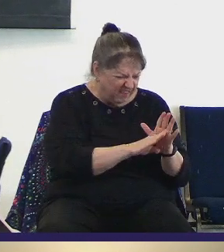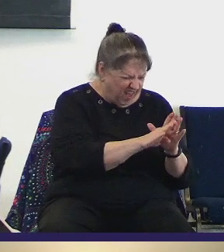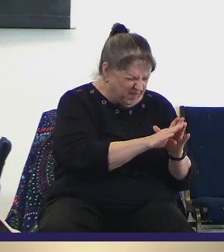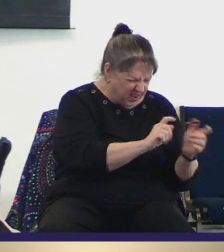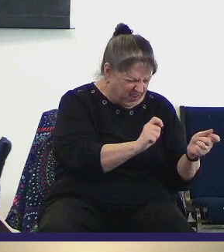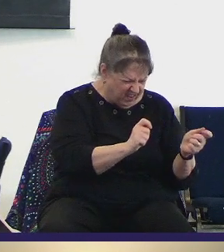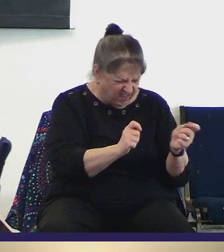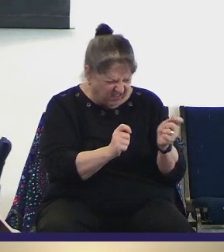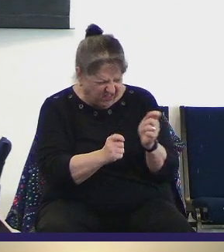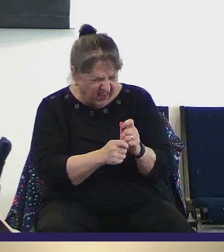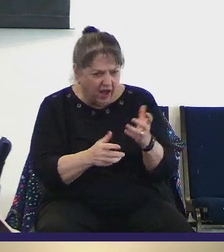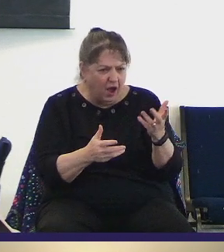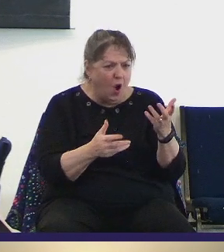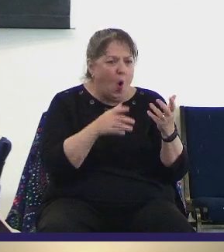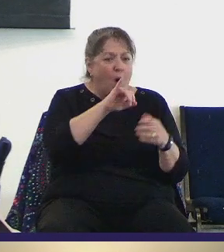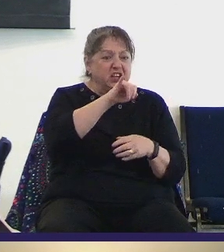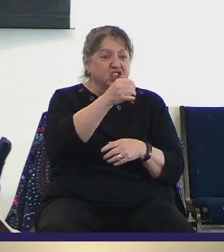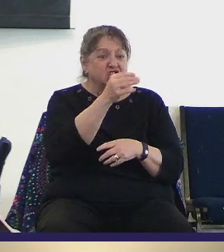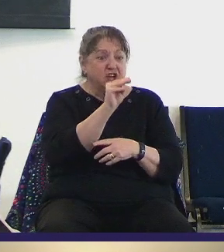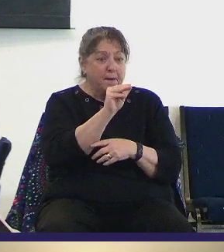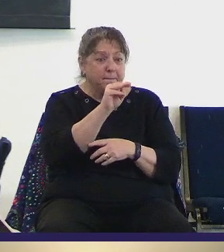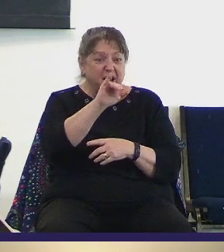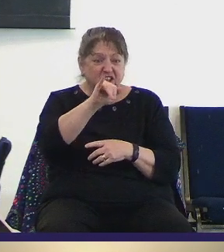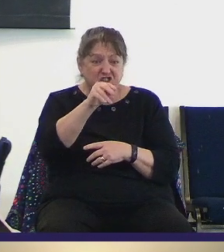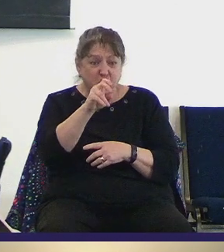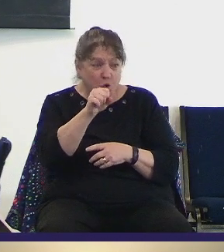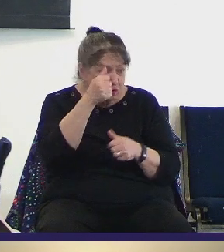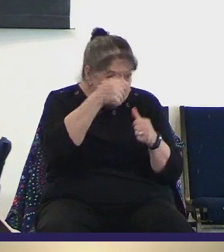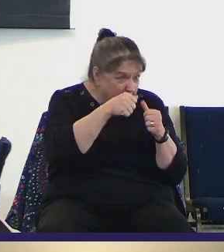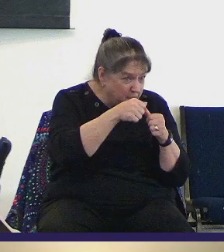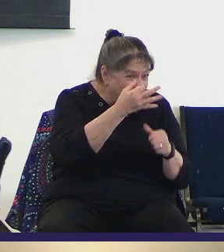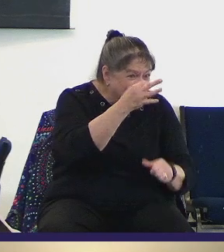teachings of Jim Jones, who in 1978,